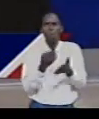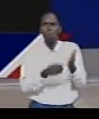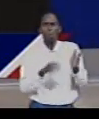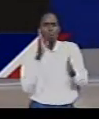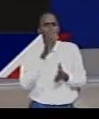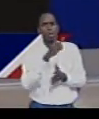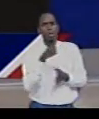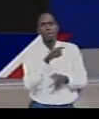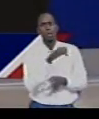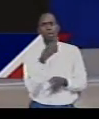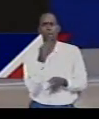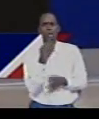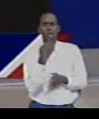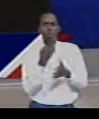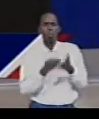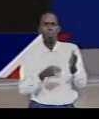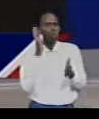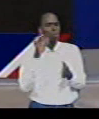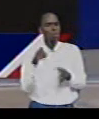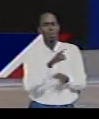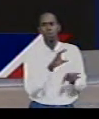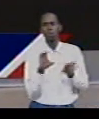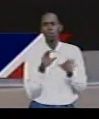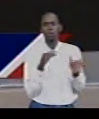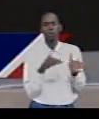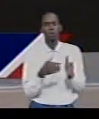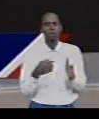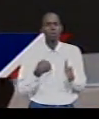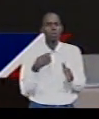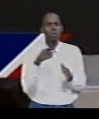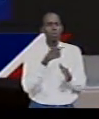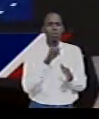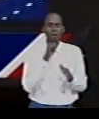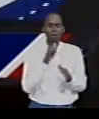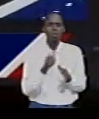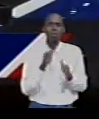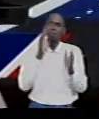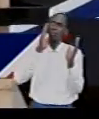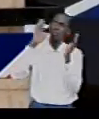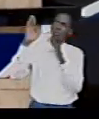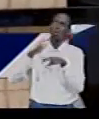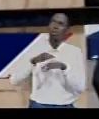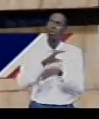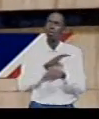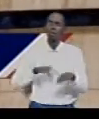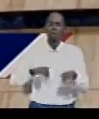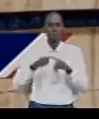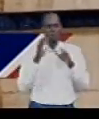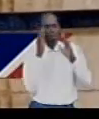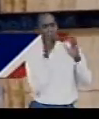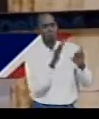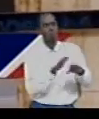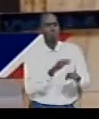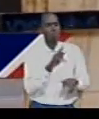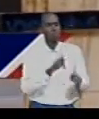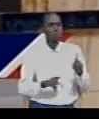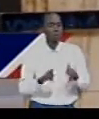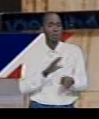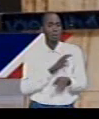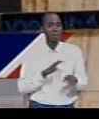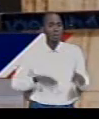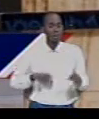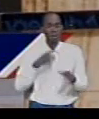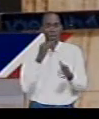will happen, looking at people and not looking unto Christ alone. Look unto me, all ye